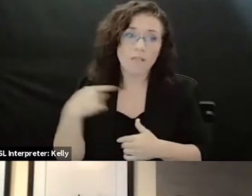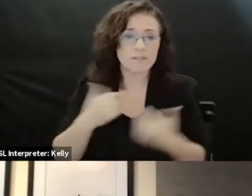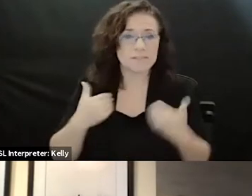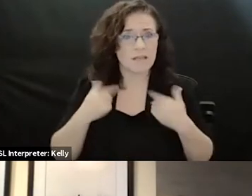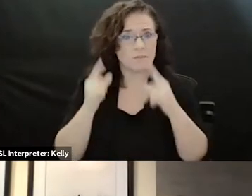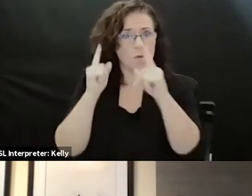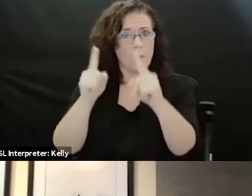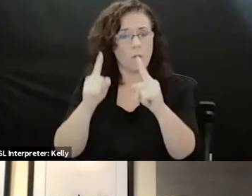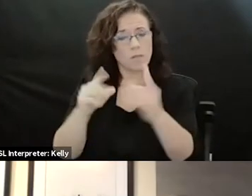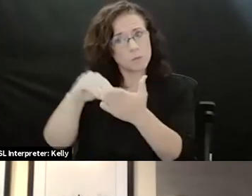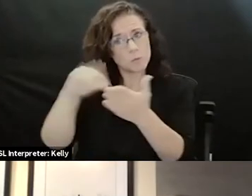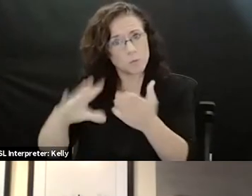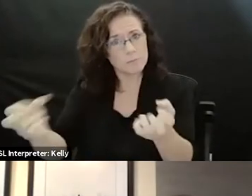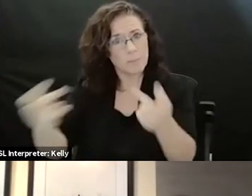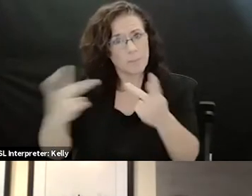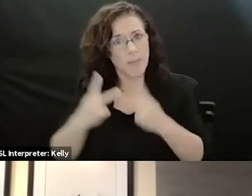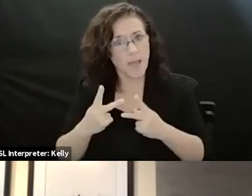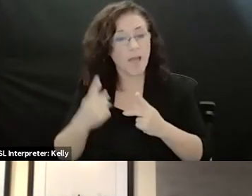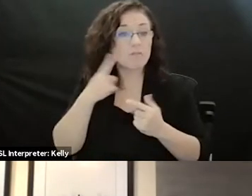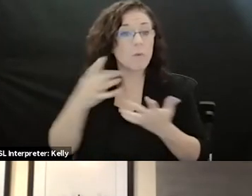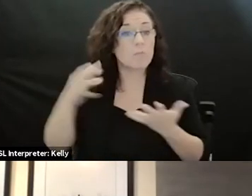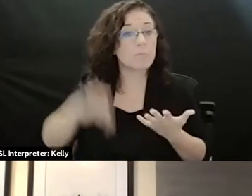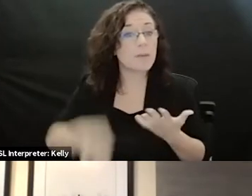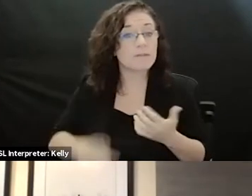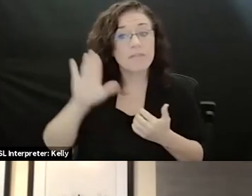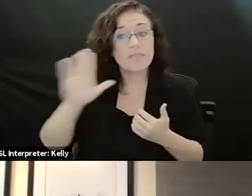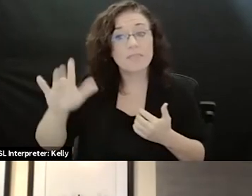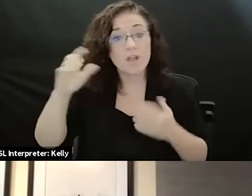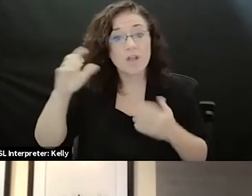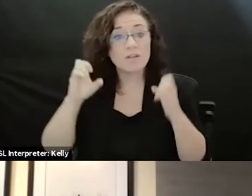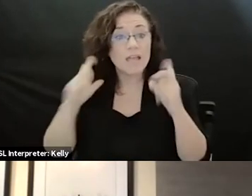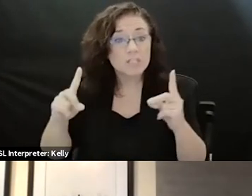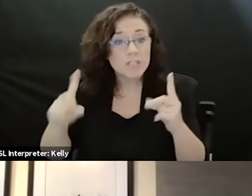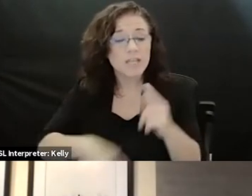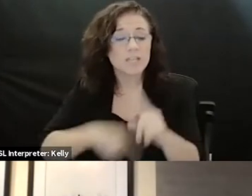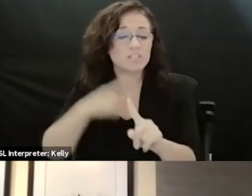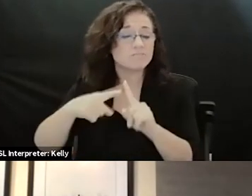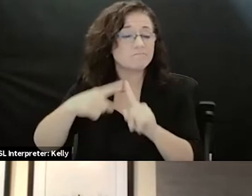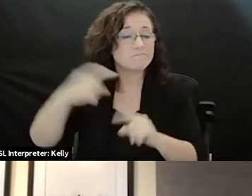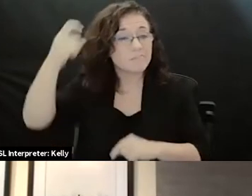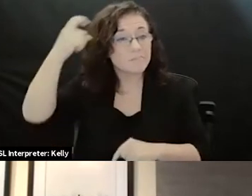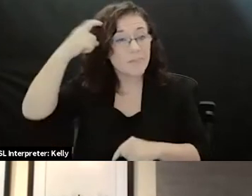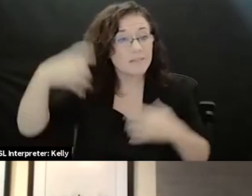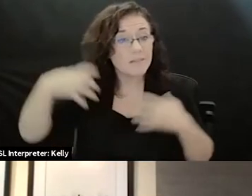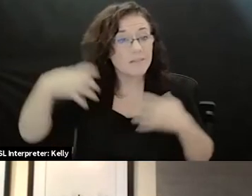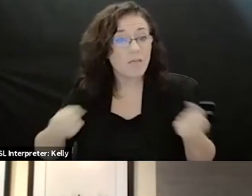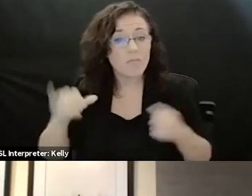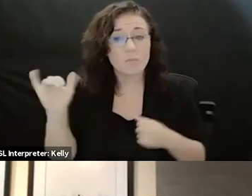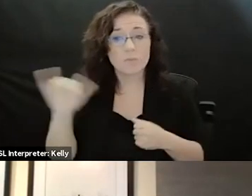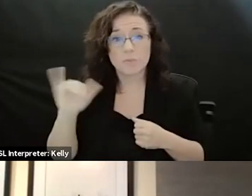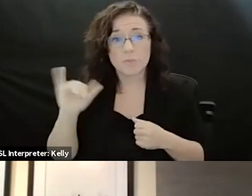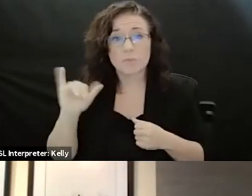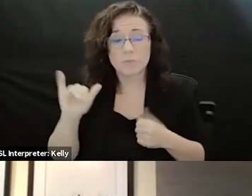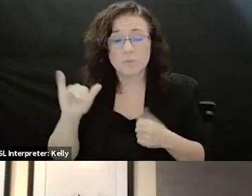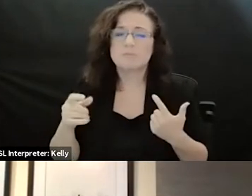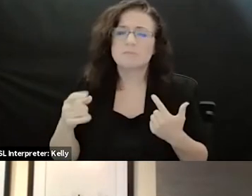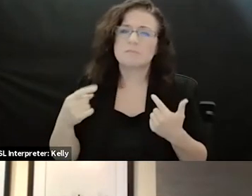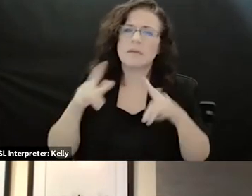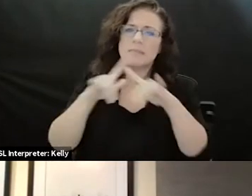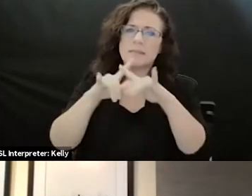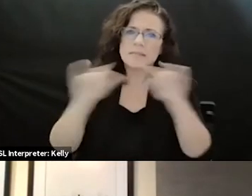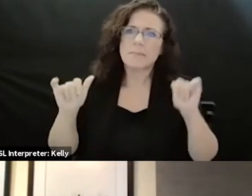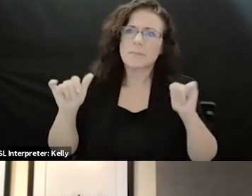both for their academics and for their mental health and i am also encouraged by the fact